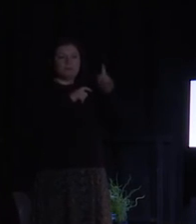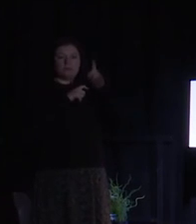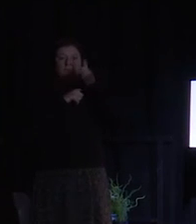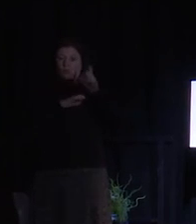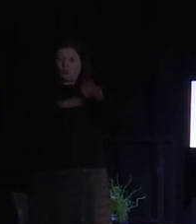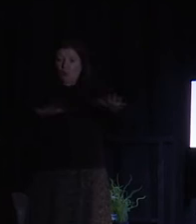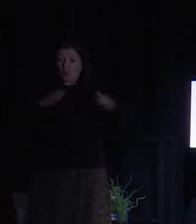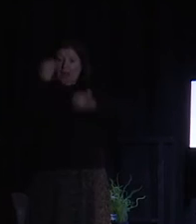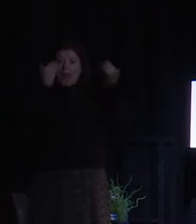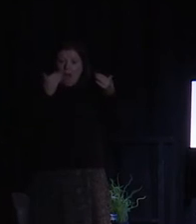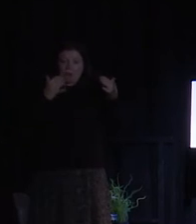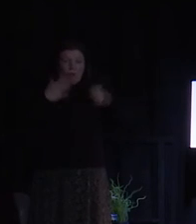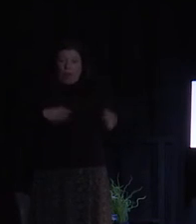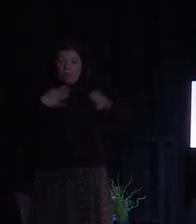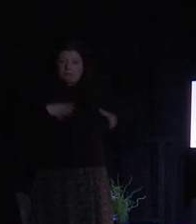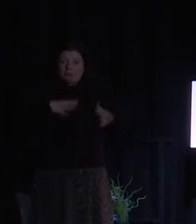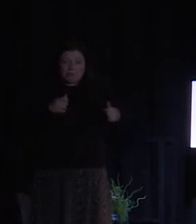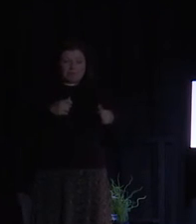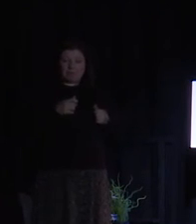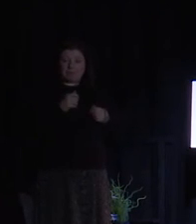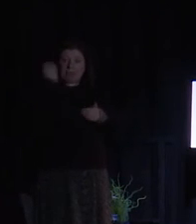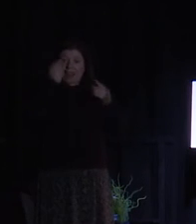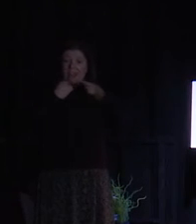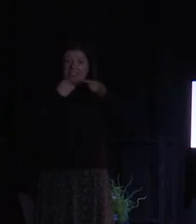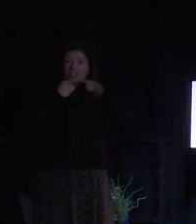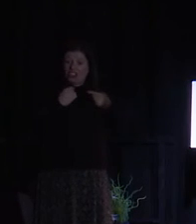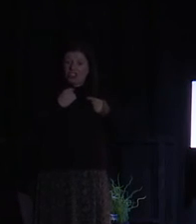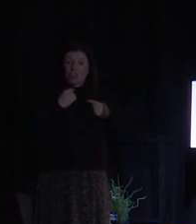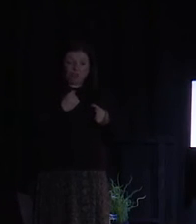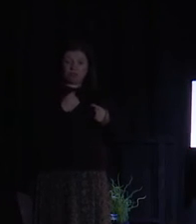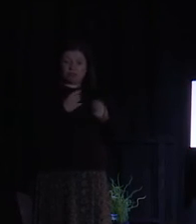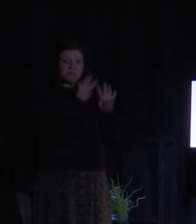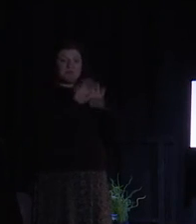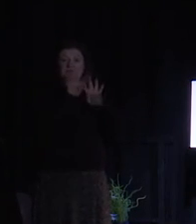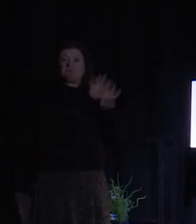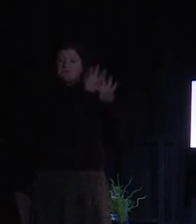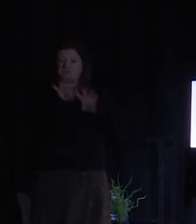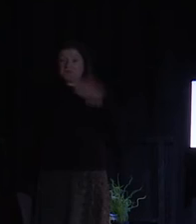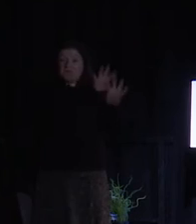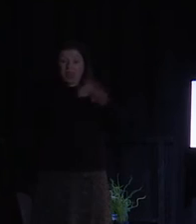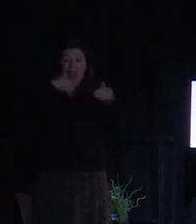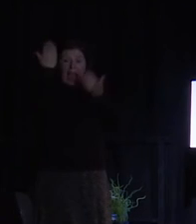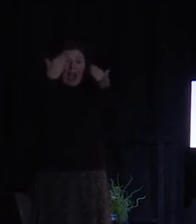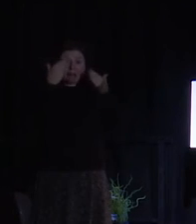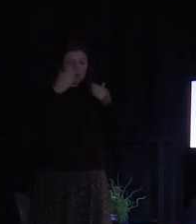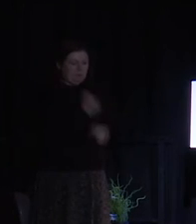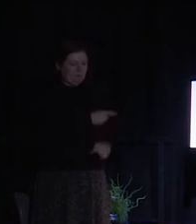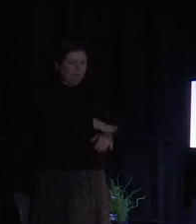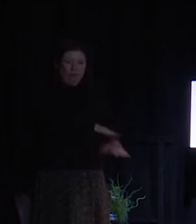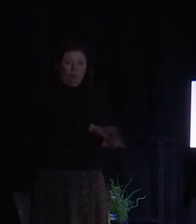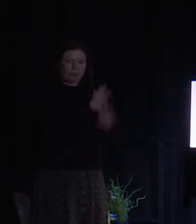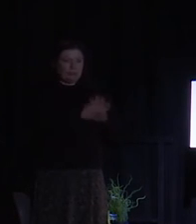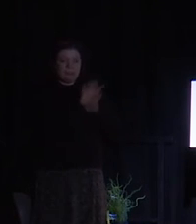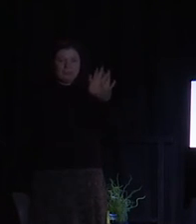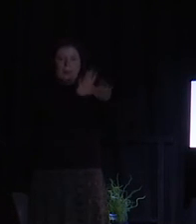adults, were like school children, and the adults were their teachers. And these seahorses were having a riot, and the adult seahorses were keeping them in order. Then